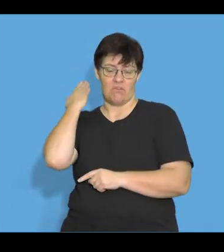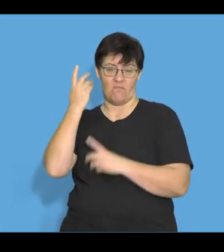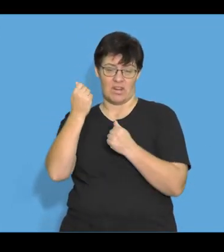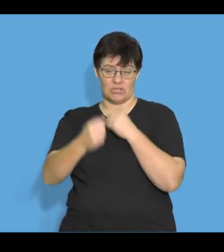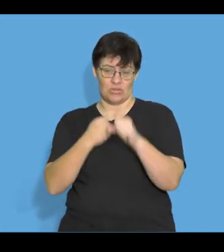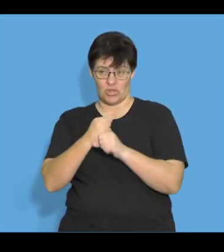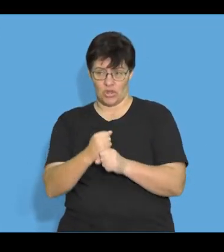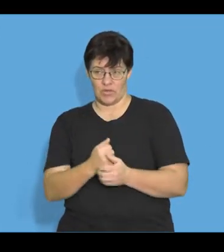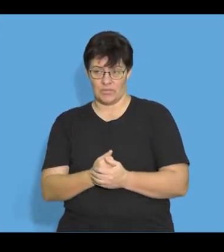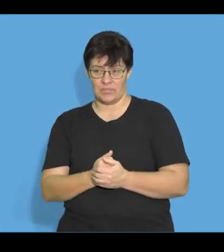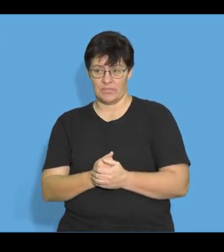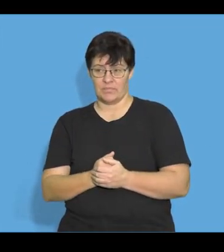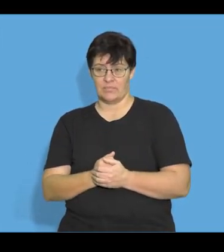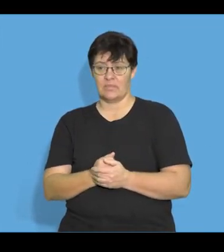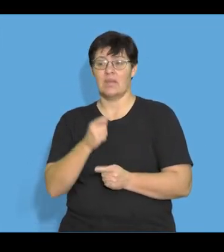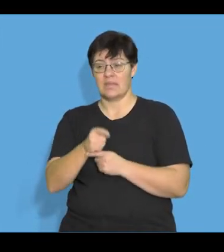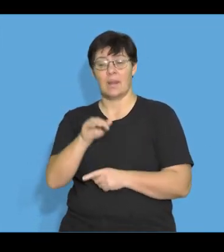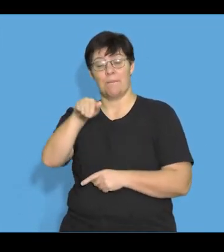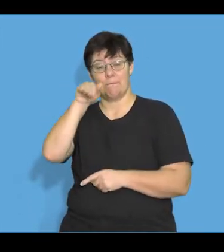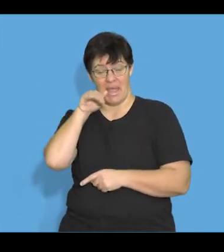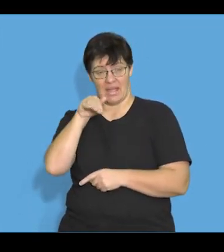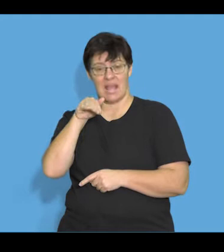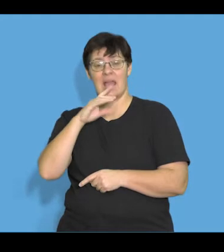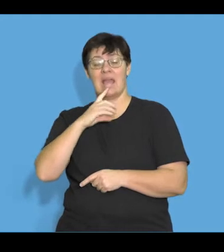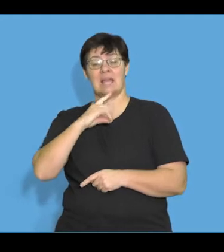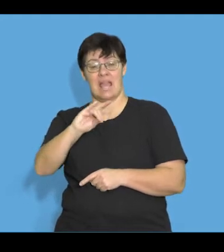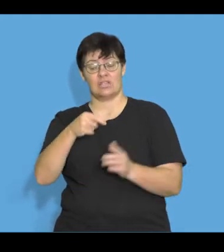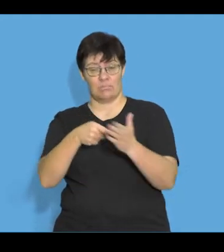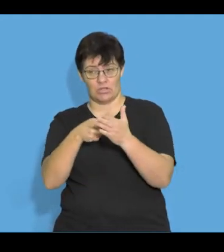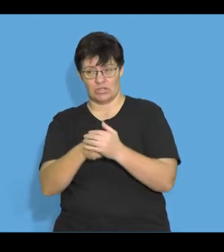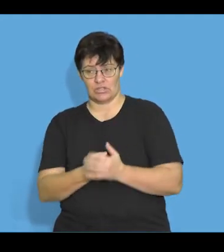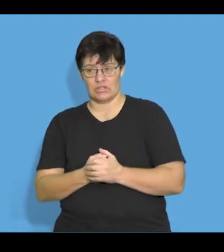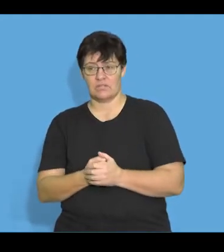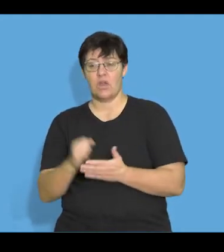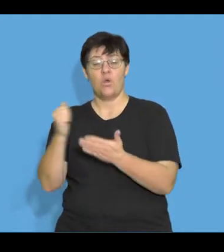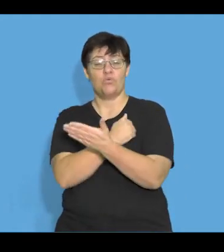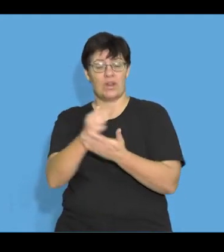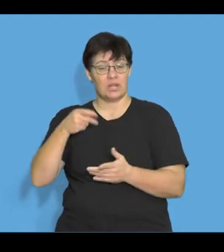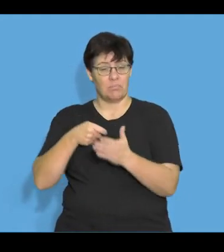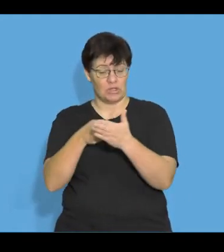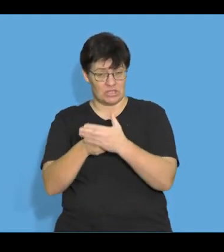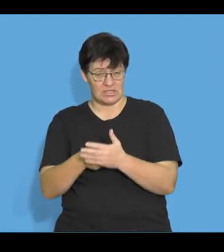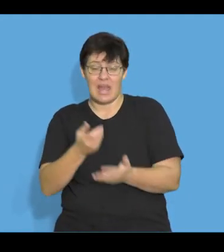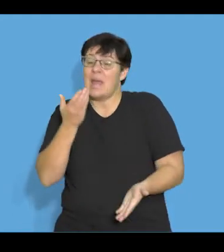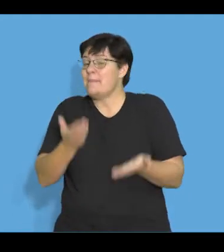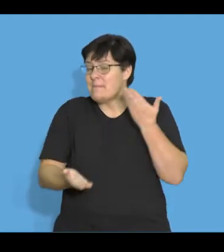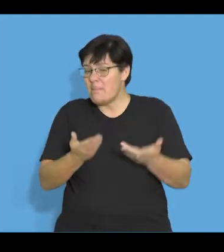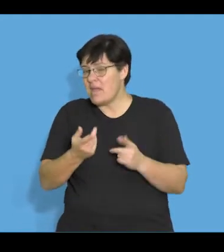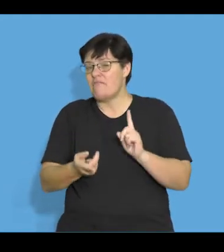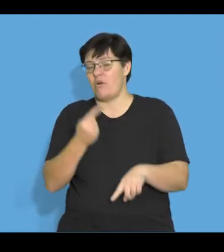right? Then your bank, which is your cash purchases, your credit purchases, and you may have bought goods from petty